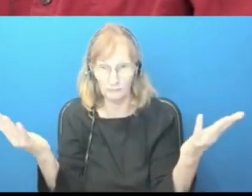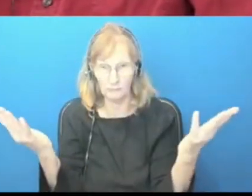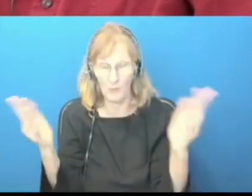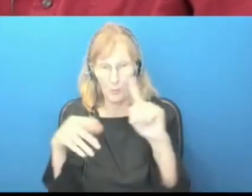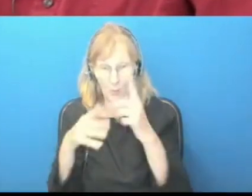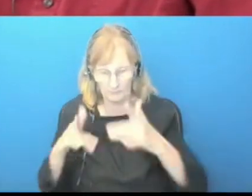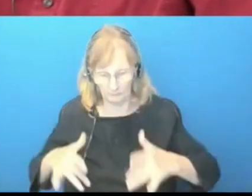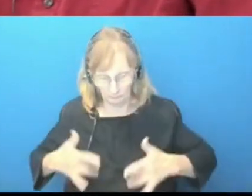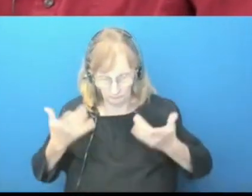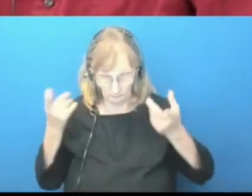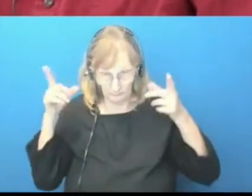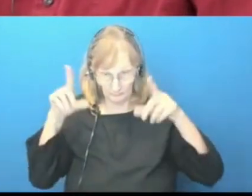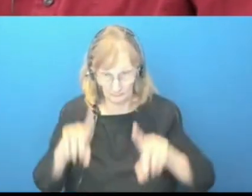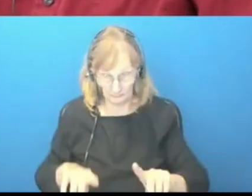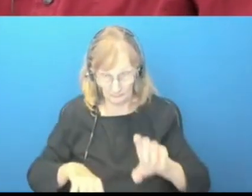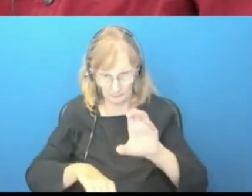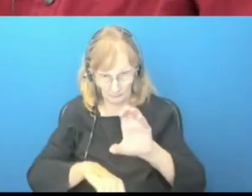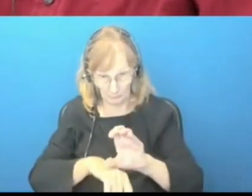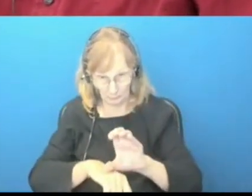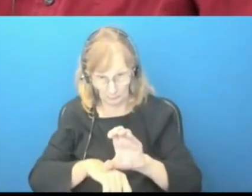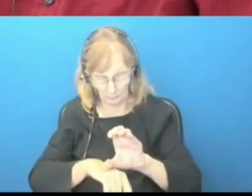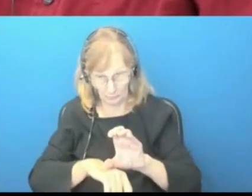church into the church.